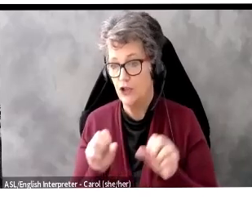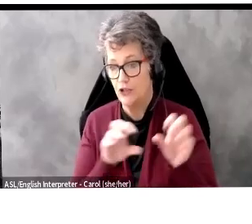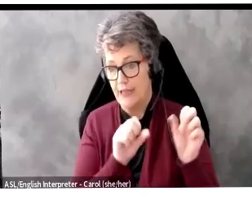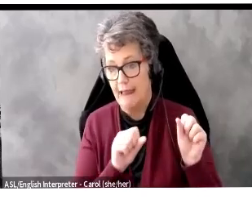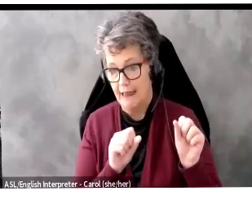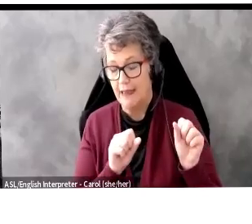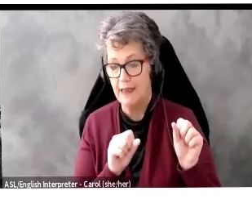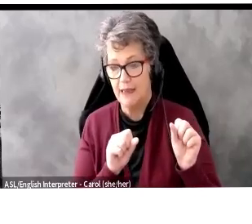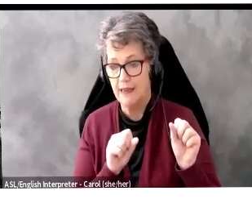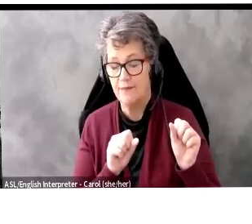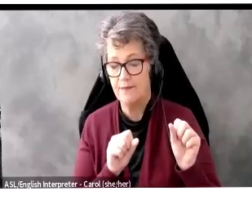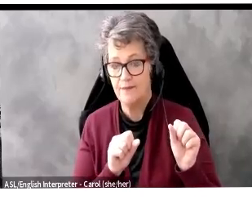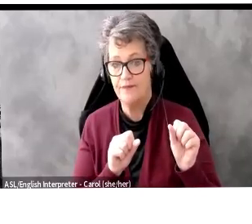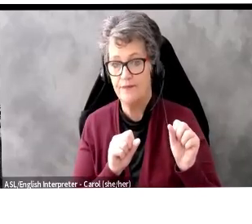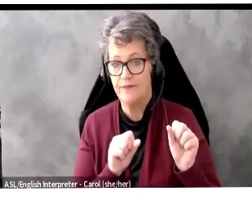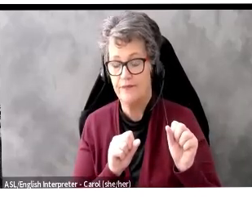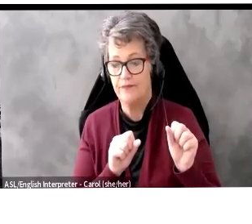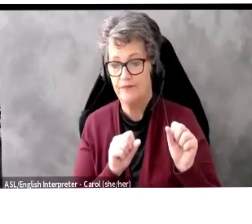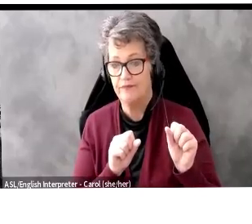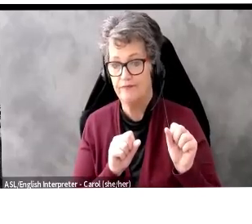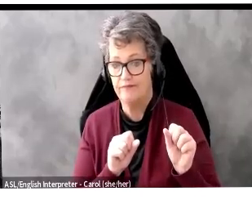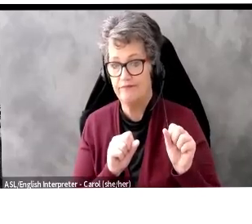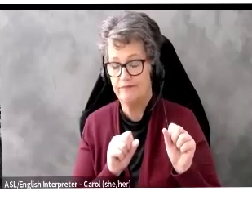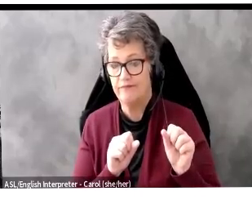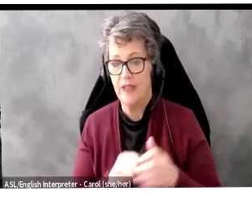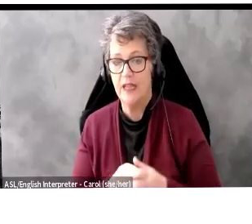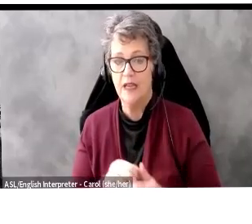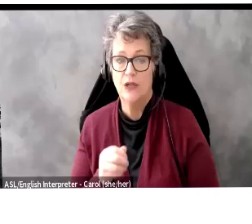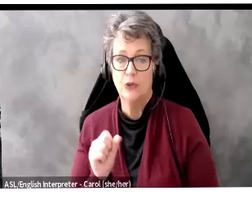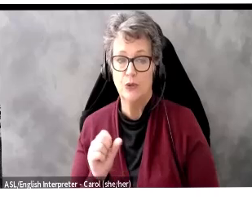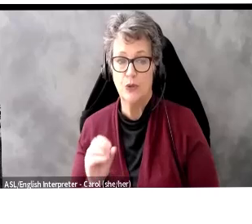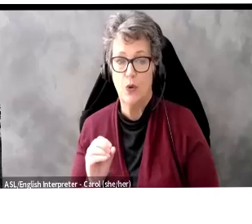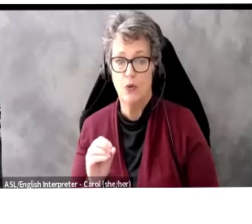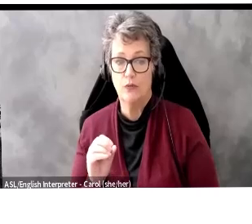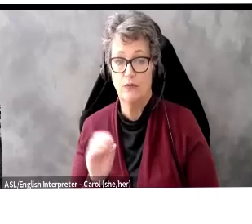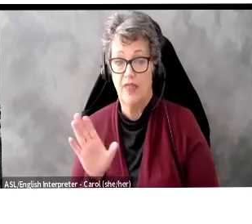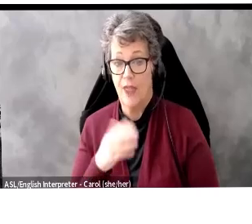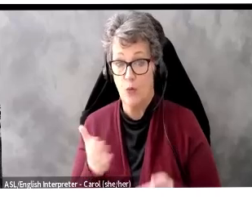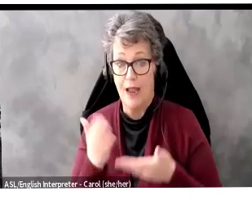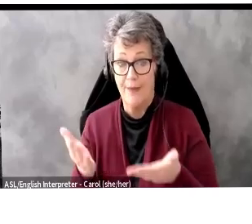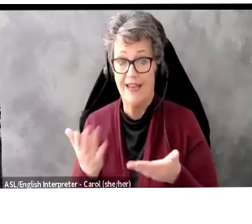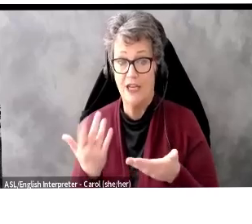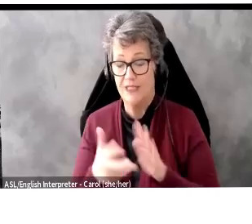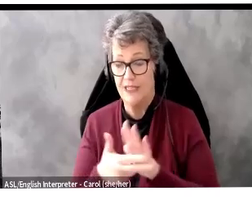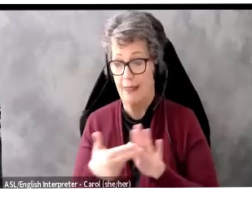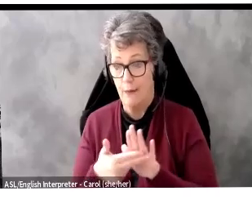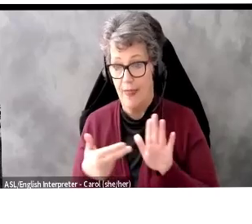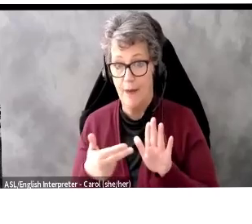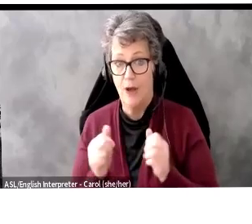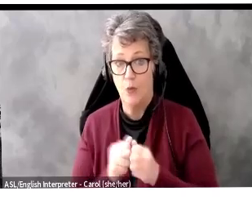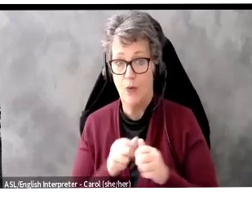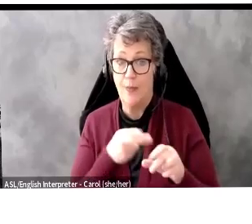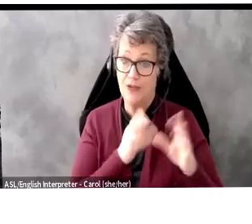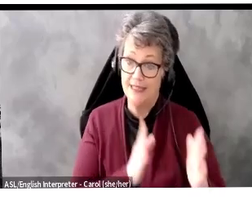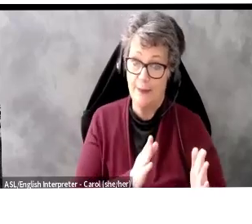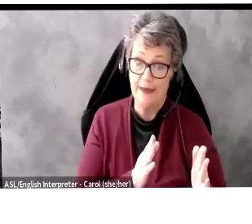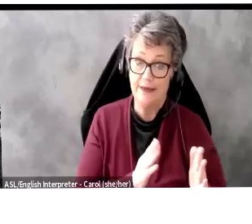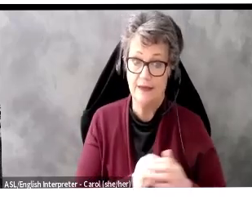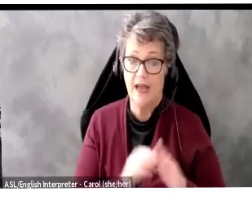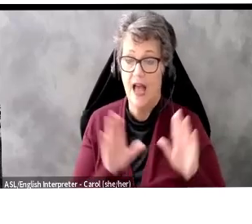taking throughout their progress. And so they're recommending that you still label courses with